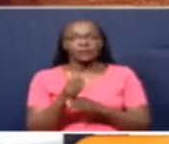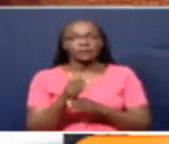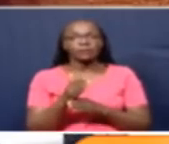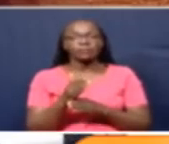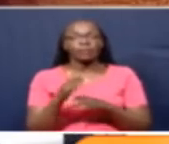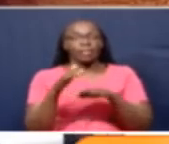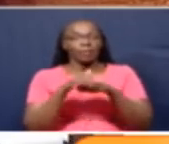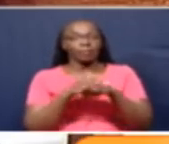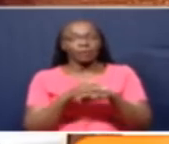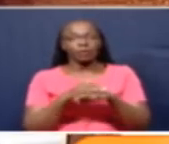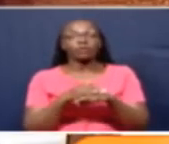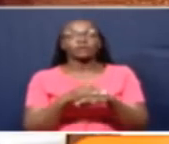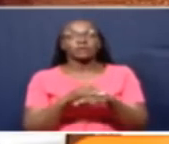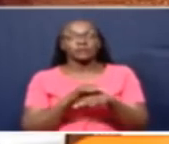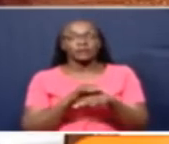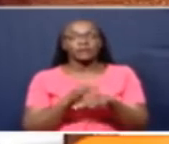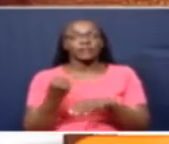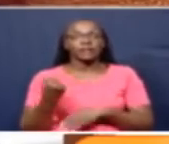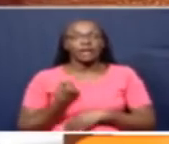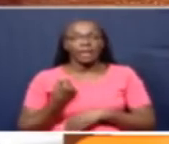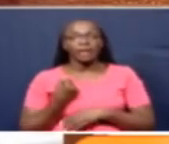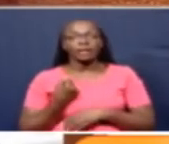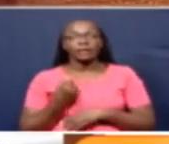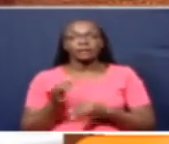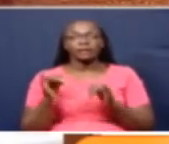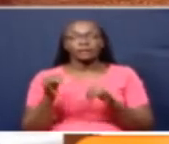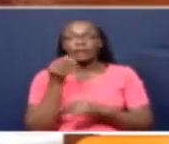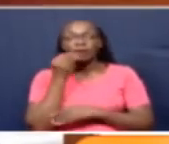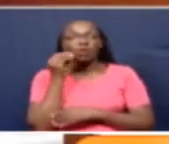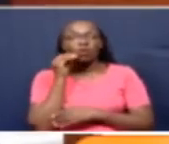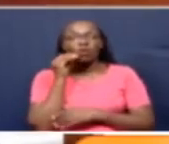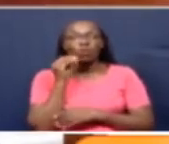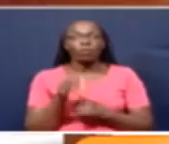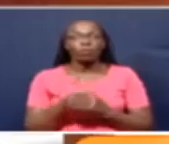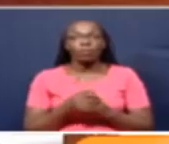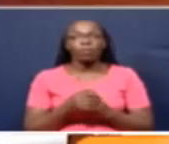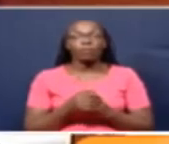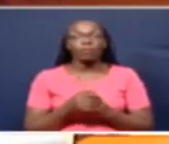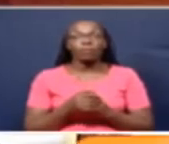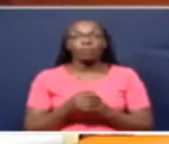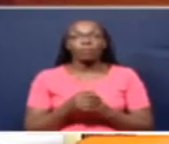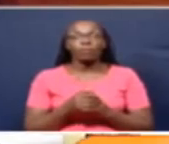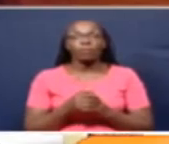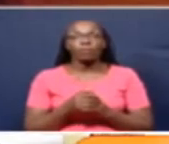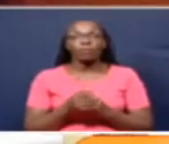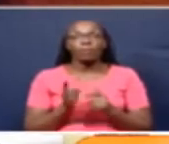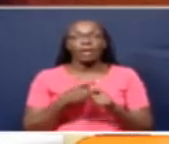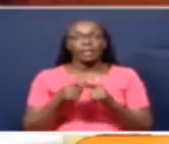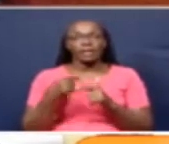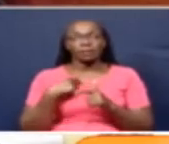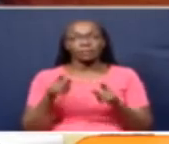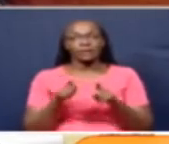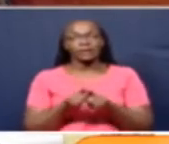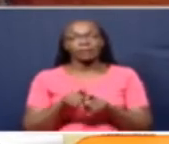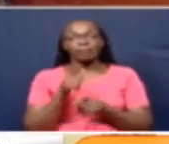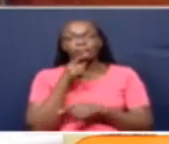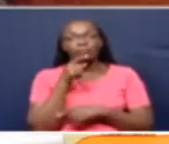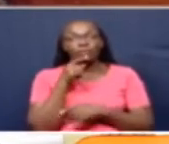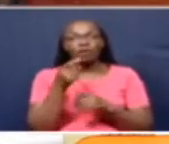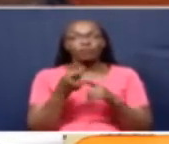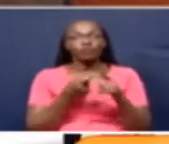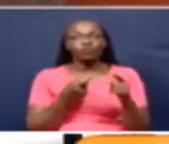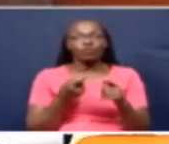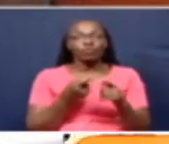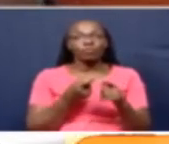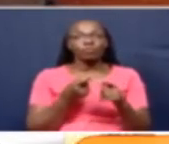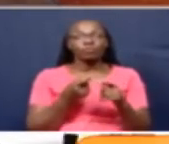Girl, Stay Home and Mind Baby. Oh. And I dressed like a girl, a boy from from the